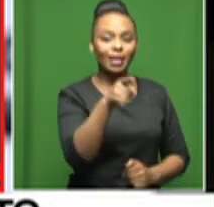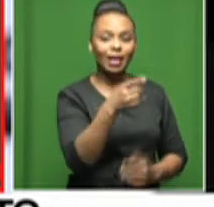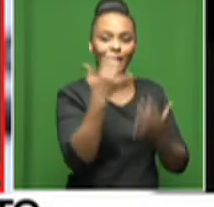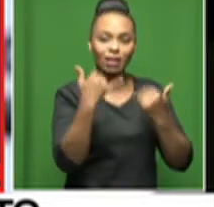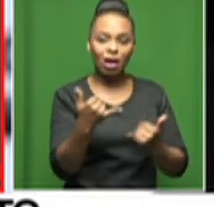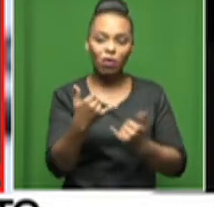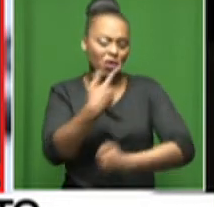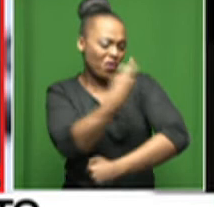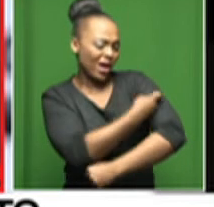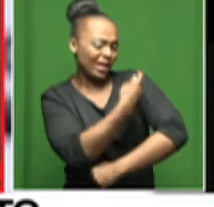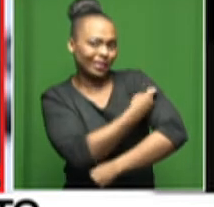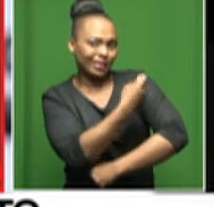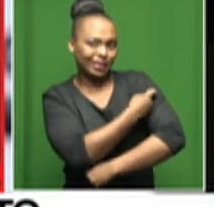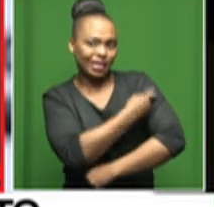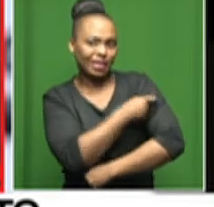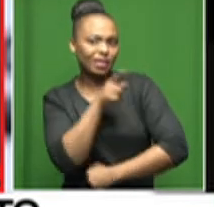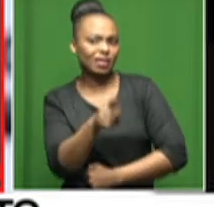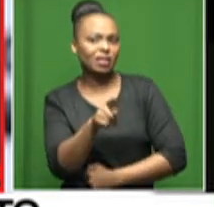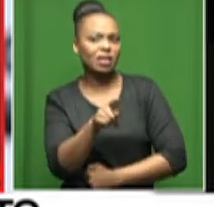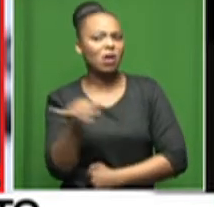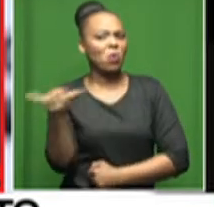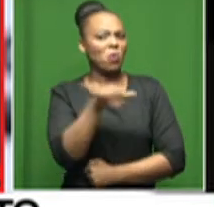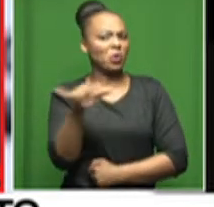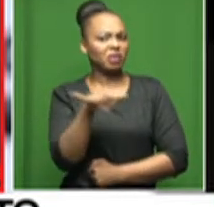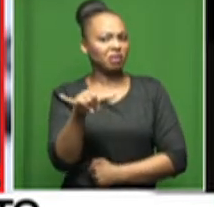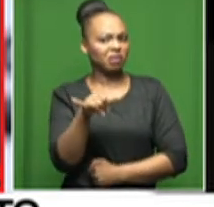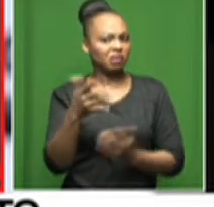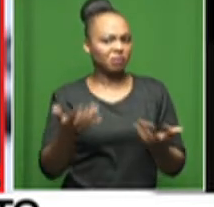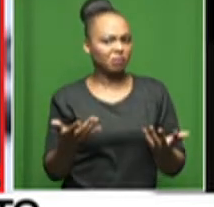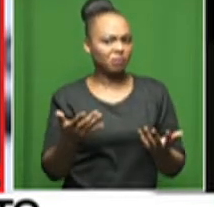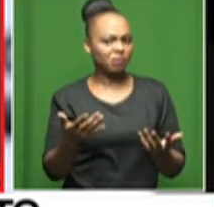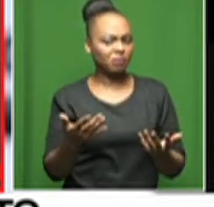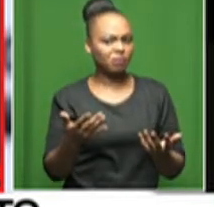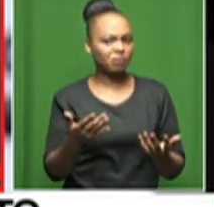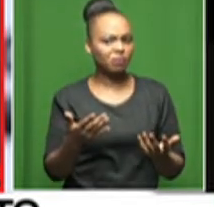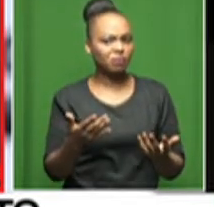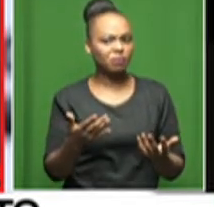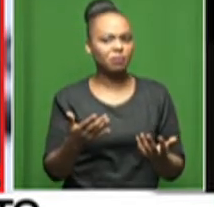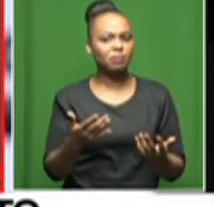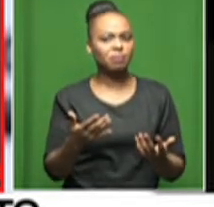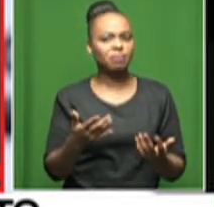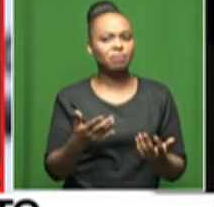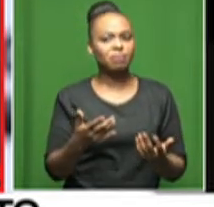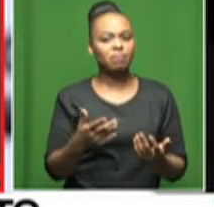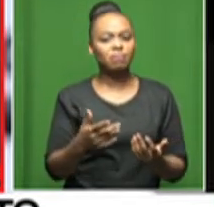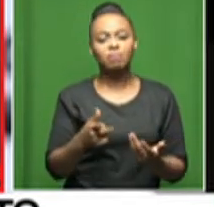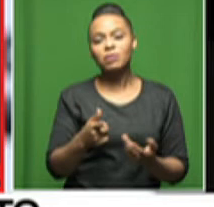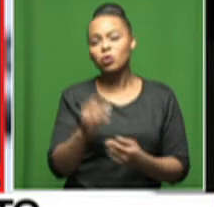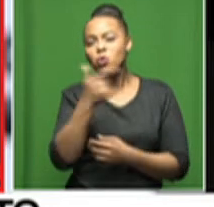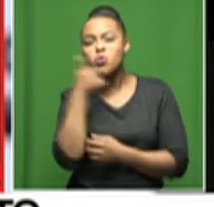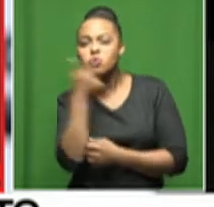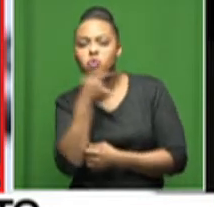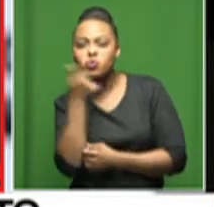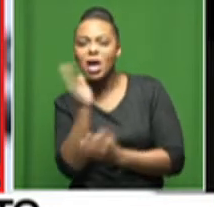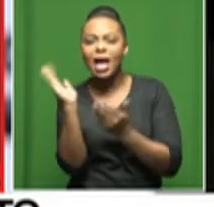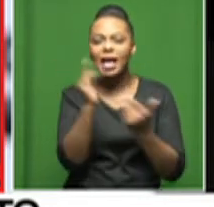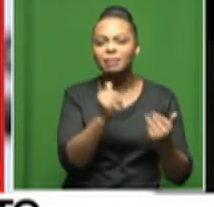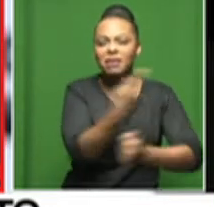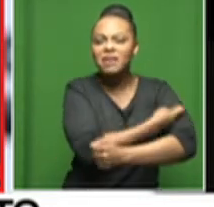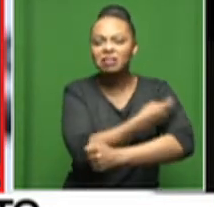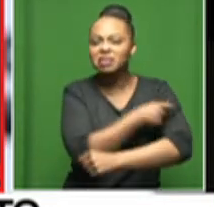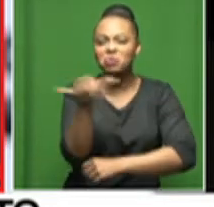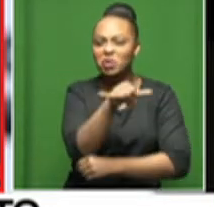having in our situation, in our armory in the next 4 weeks or so? Between now, let's say